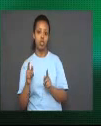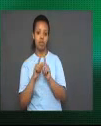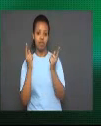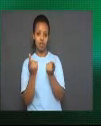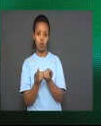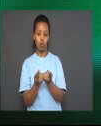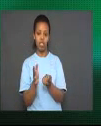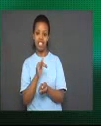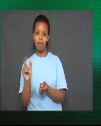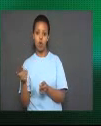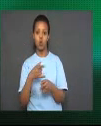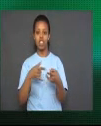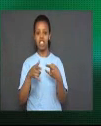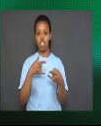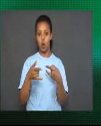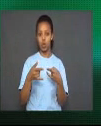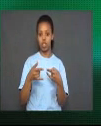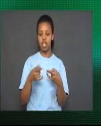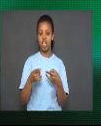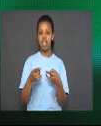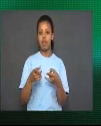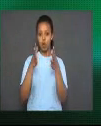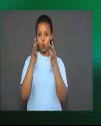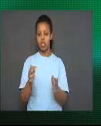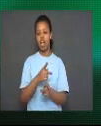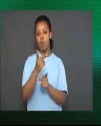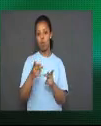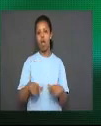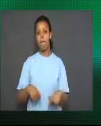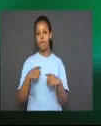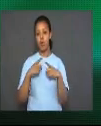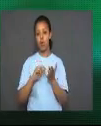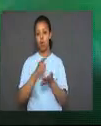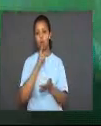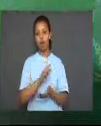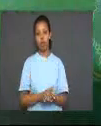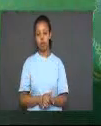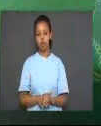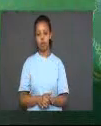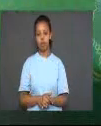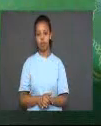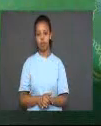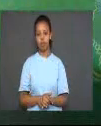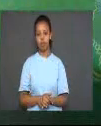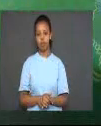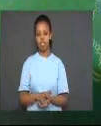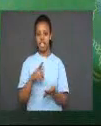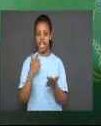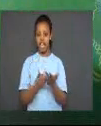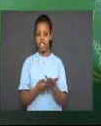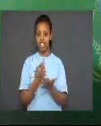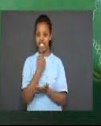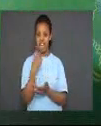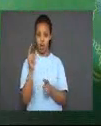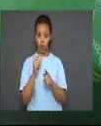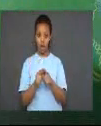the same species in a specific location. If you matched each